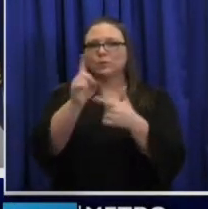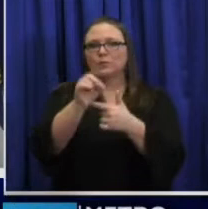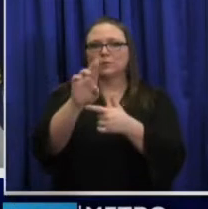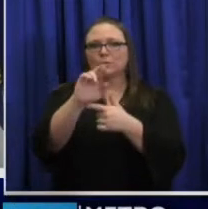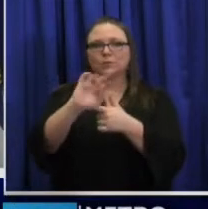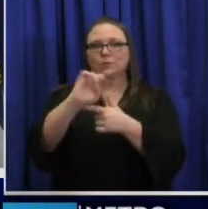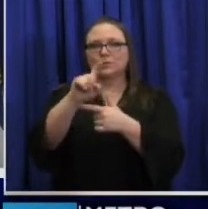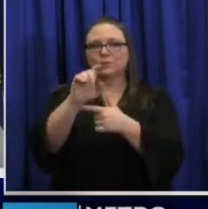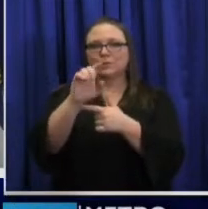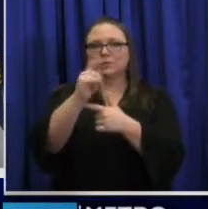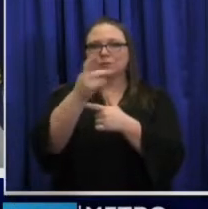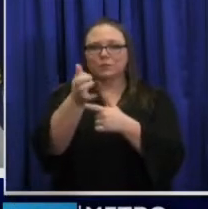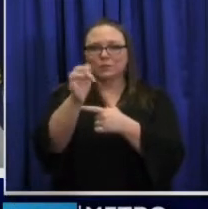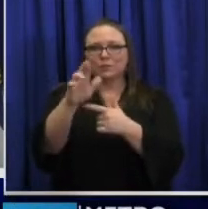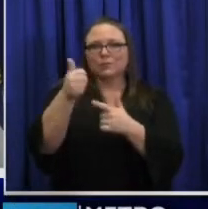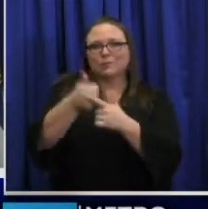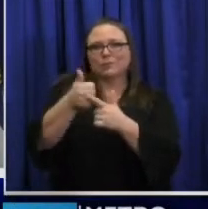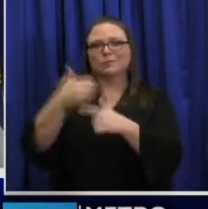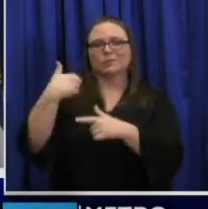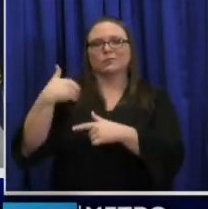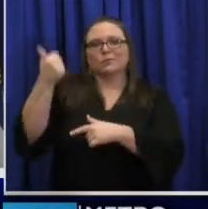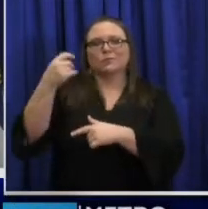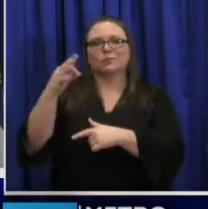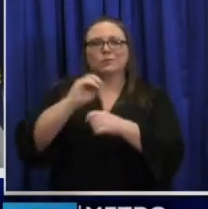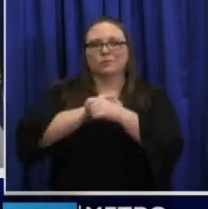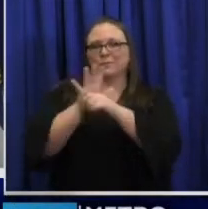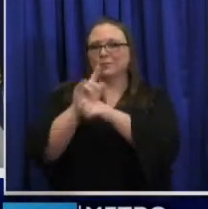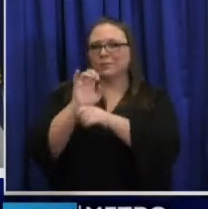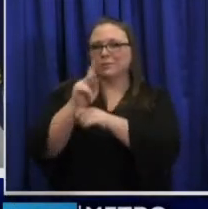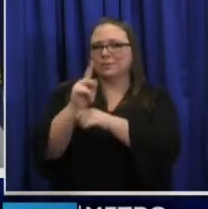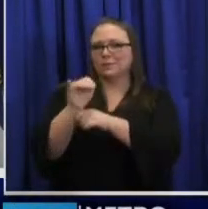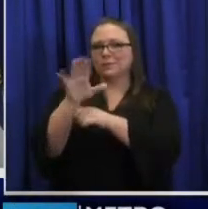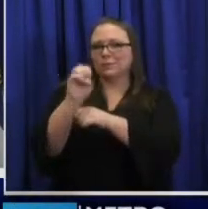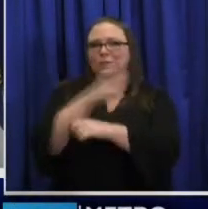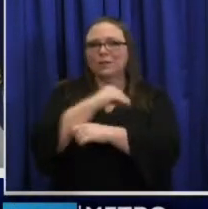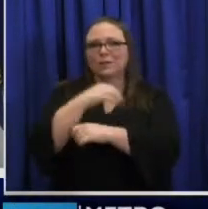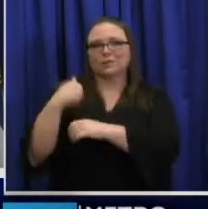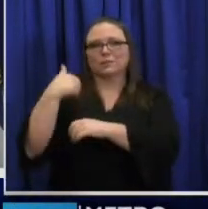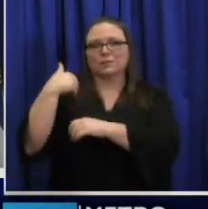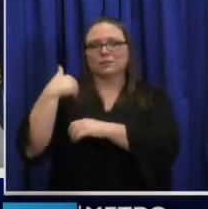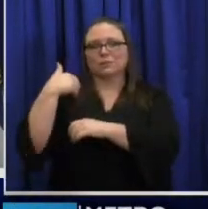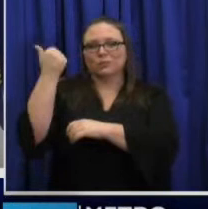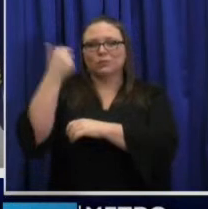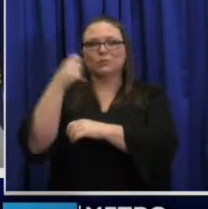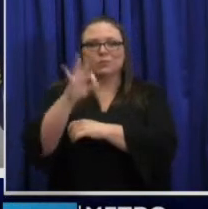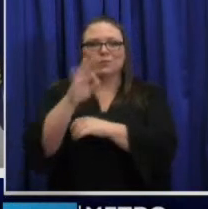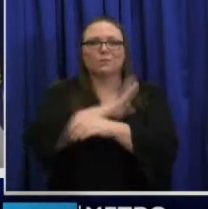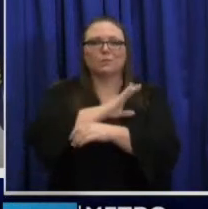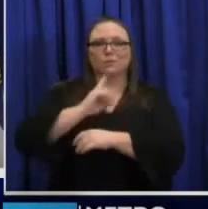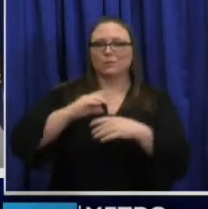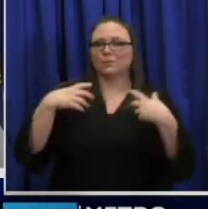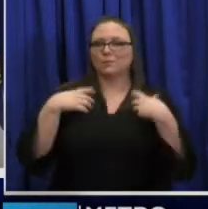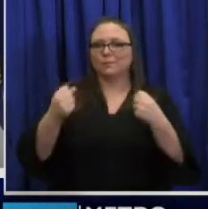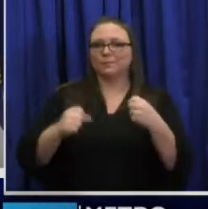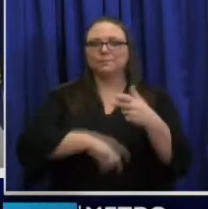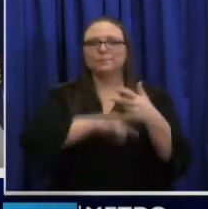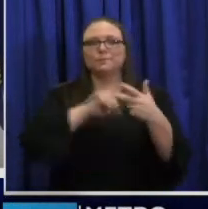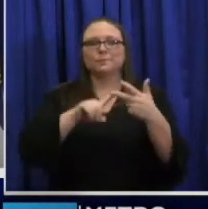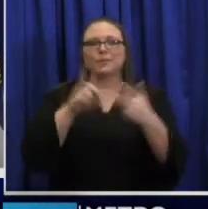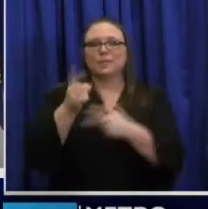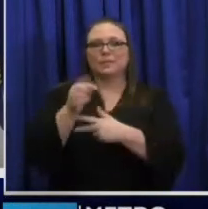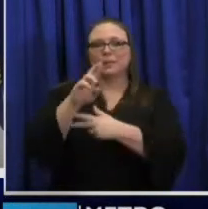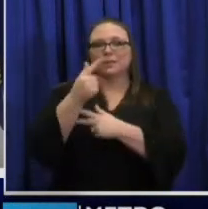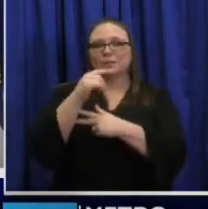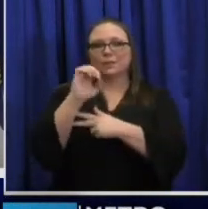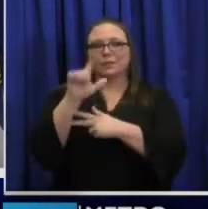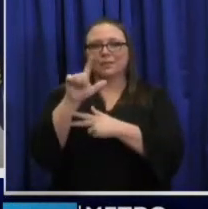Johanger, Chair of Nashville's Coronavirus Task Force and Chair of the Metropolitan Board of Health. We will also hear from Dr. Gil